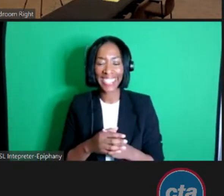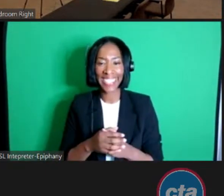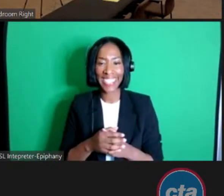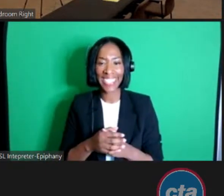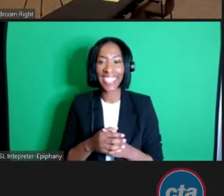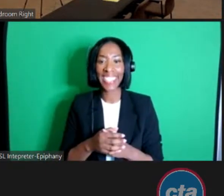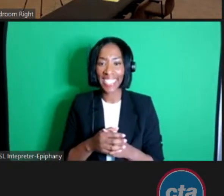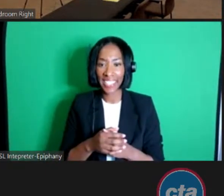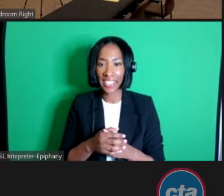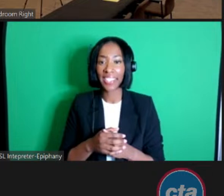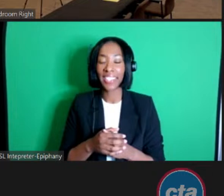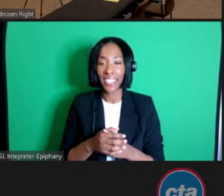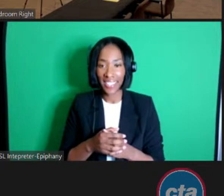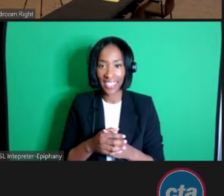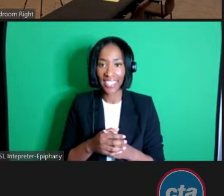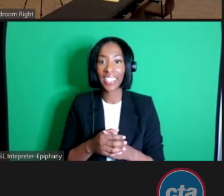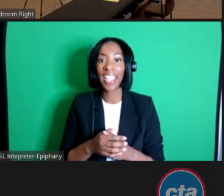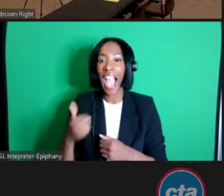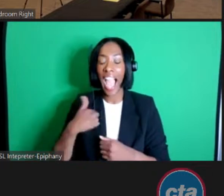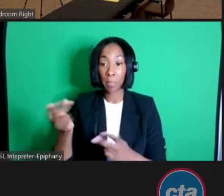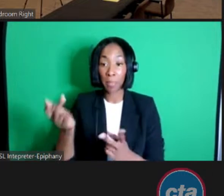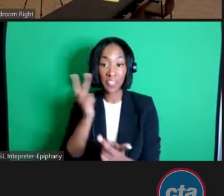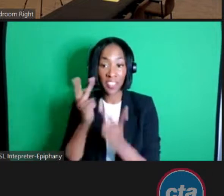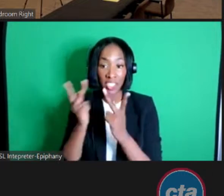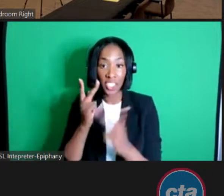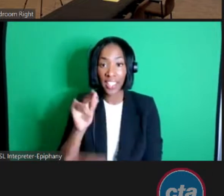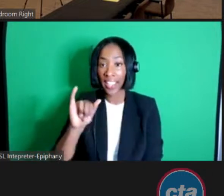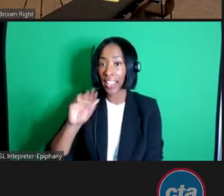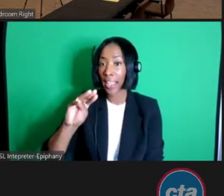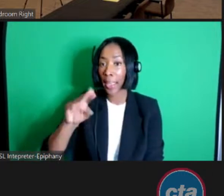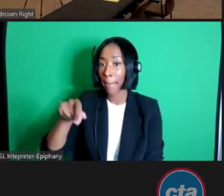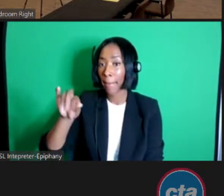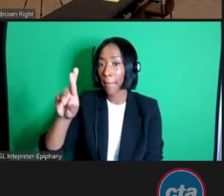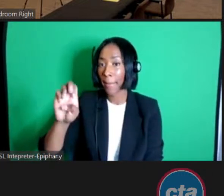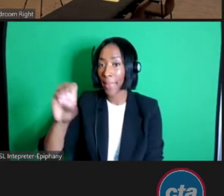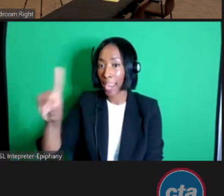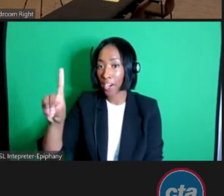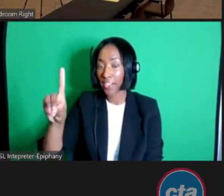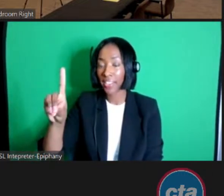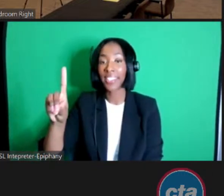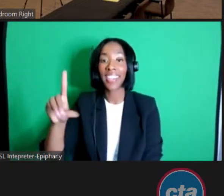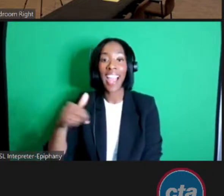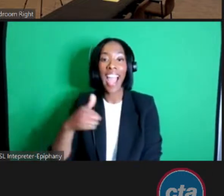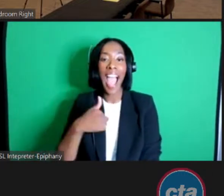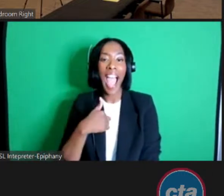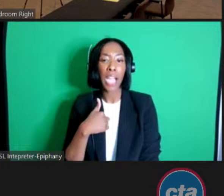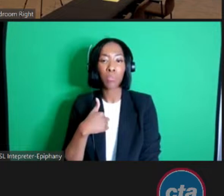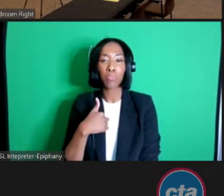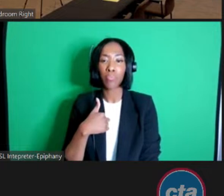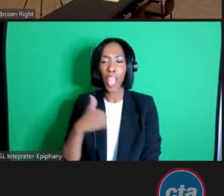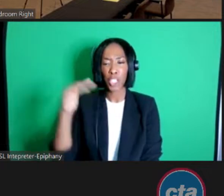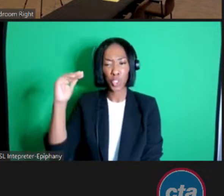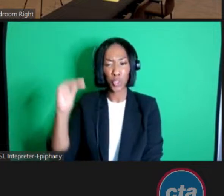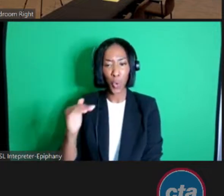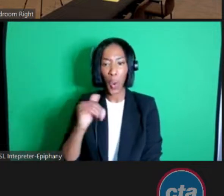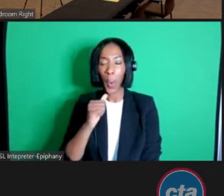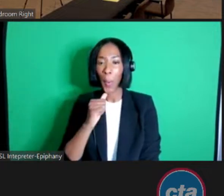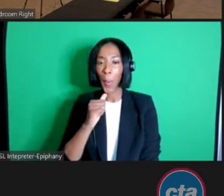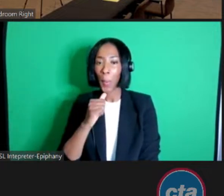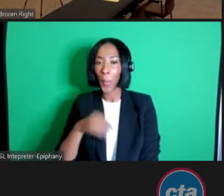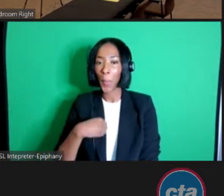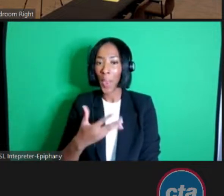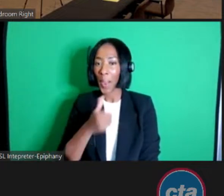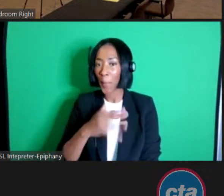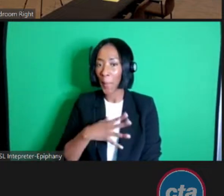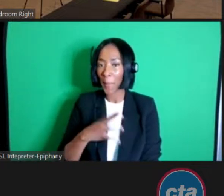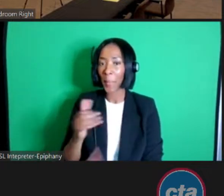and I'm visually impaired. I'm a rather short white woman with short brown